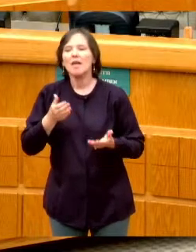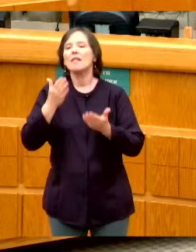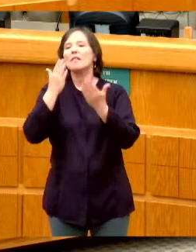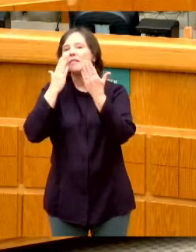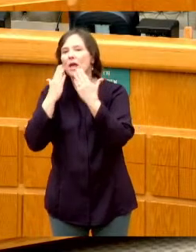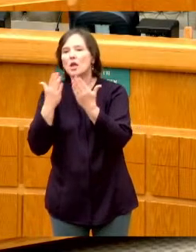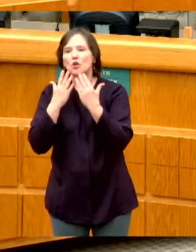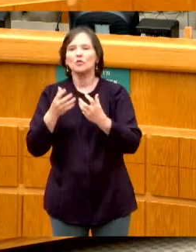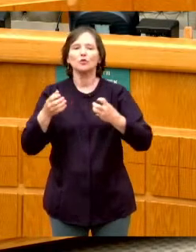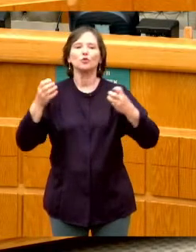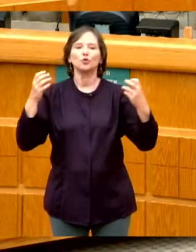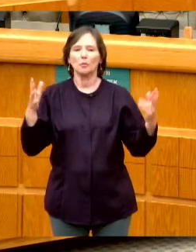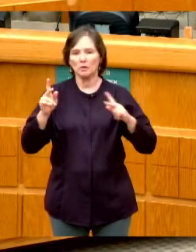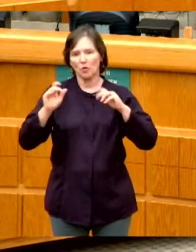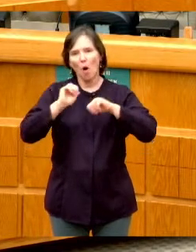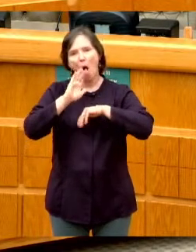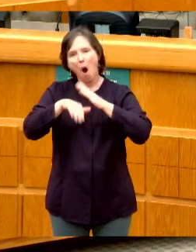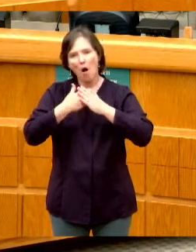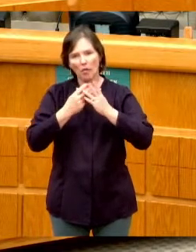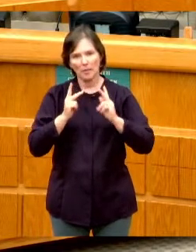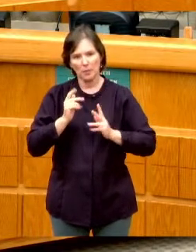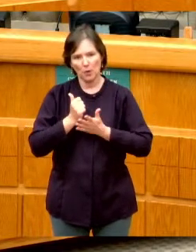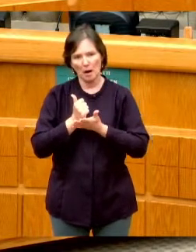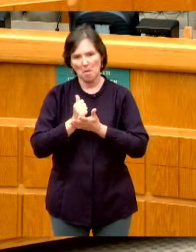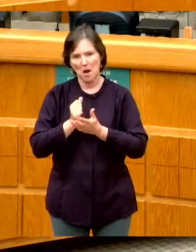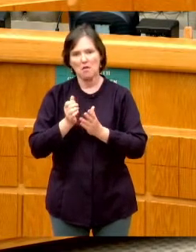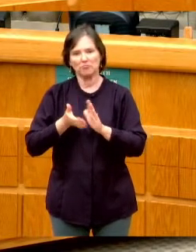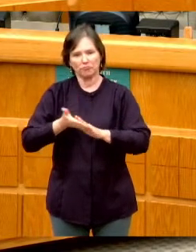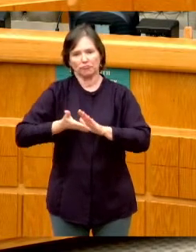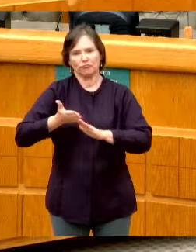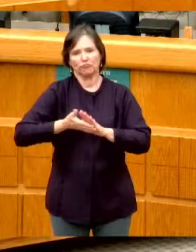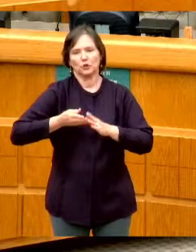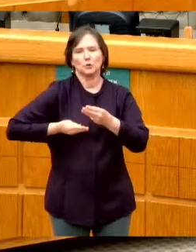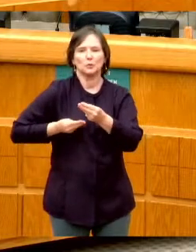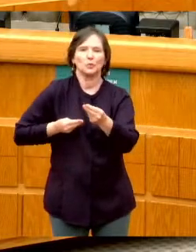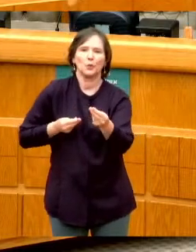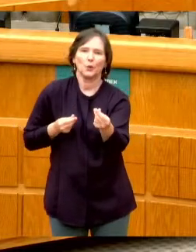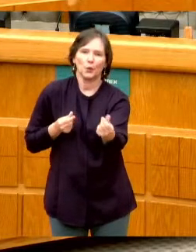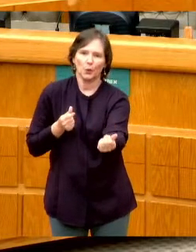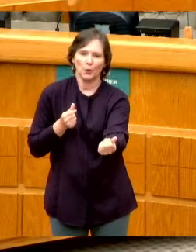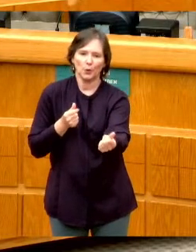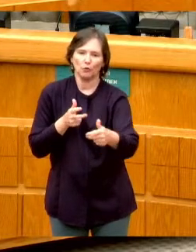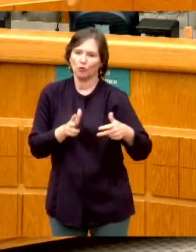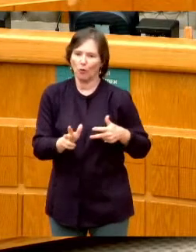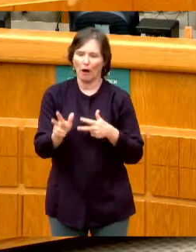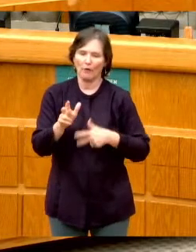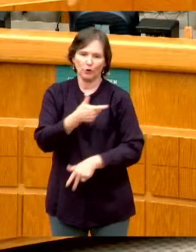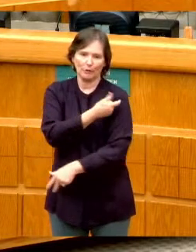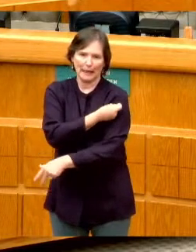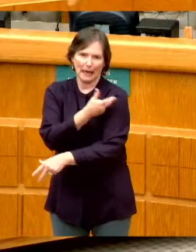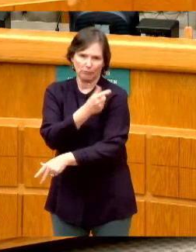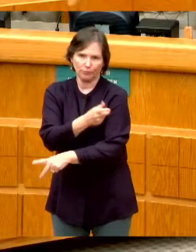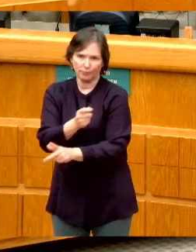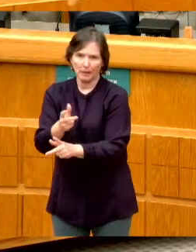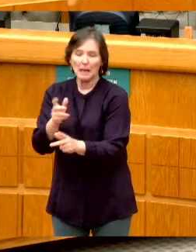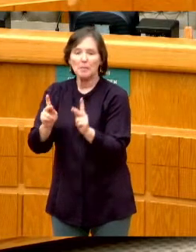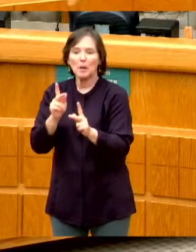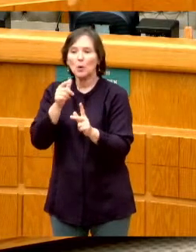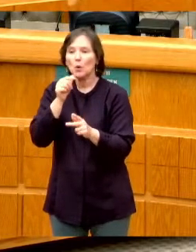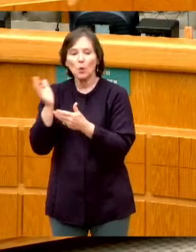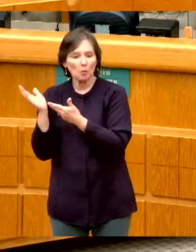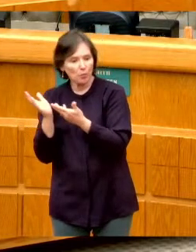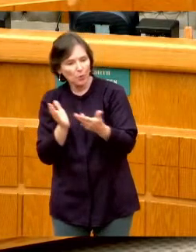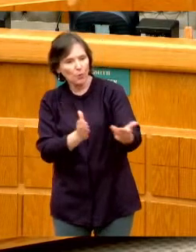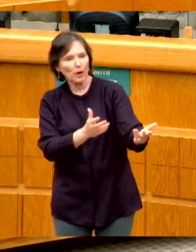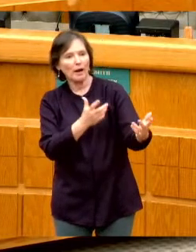every single time. Those are the heroes of your community. And many of the same people we need to conduct vaccinations, the